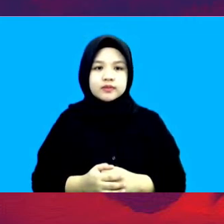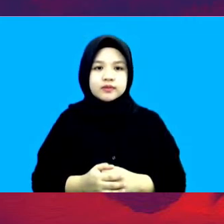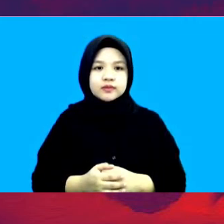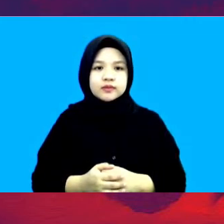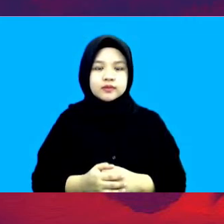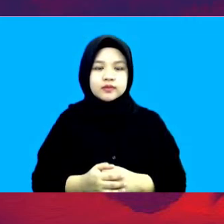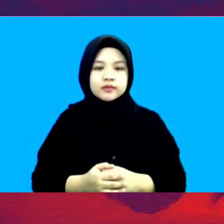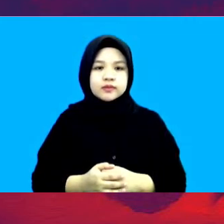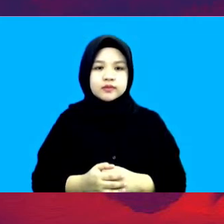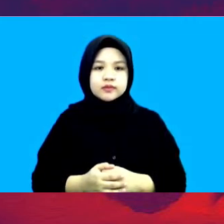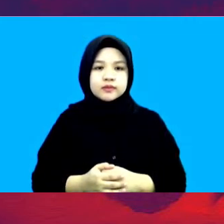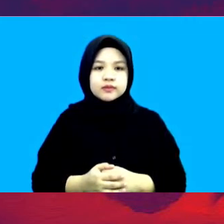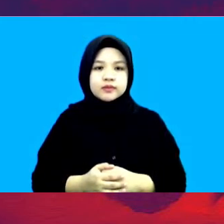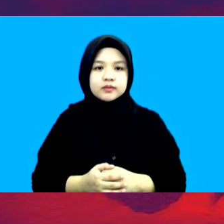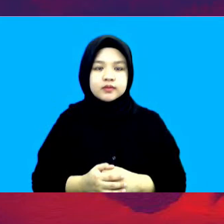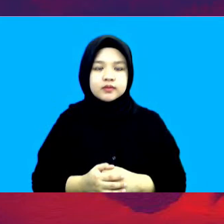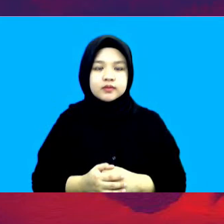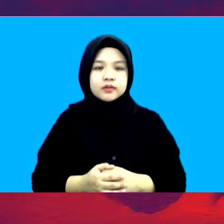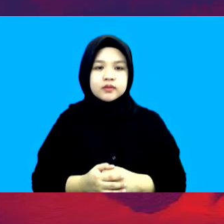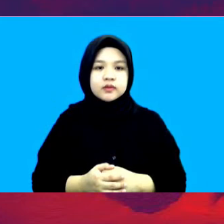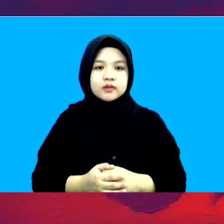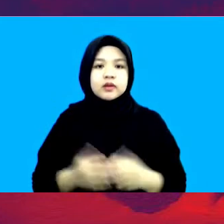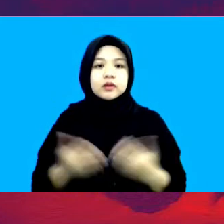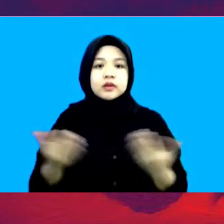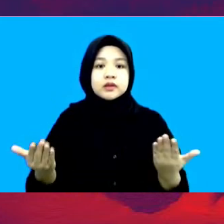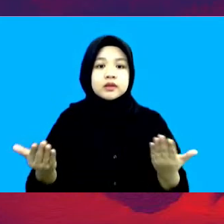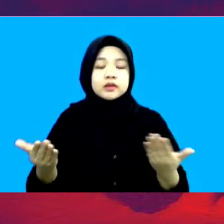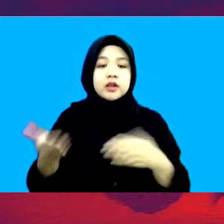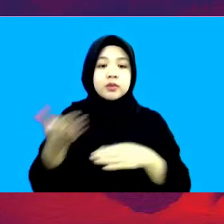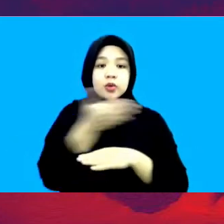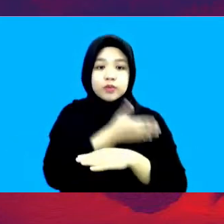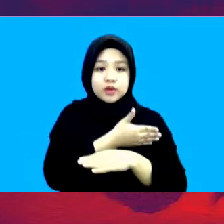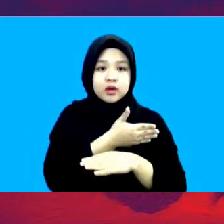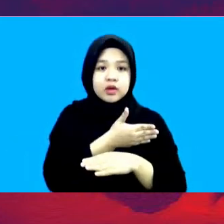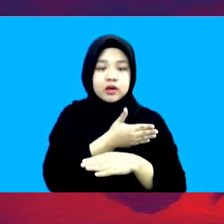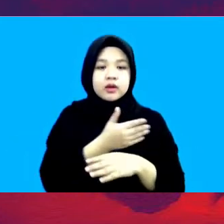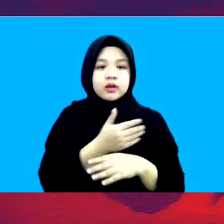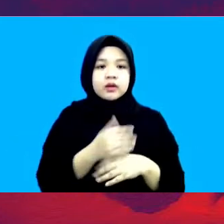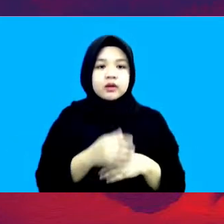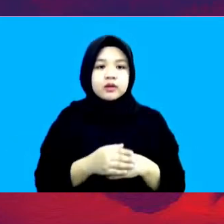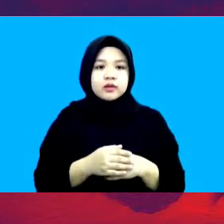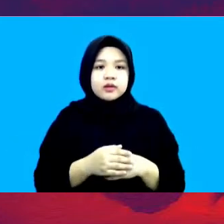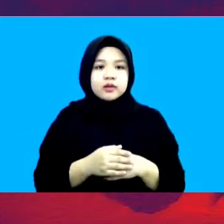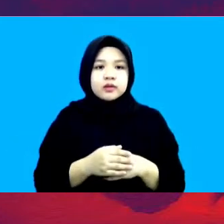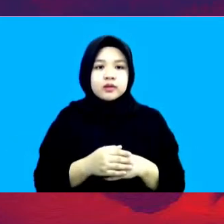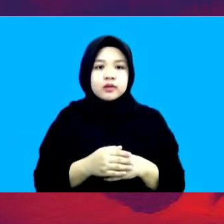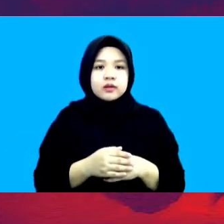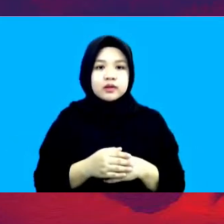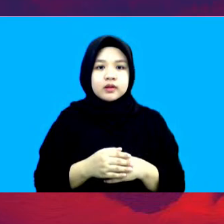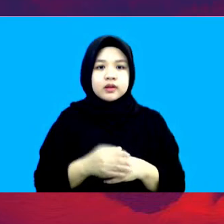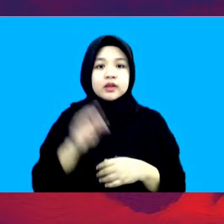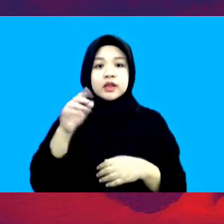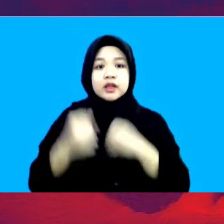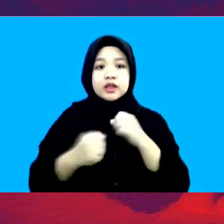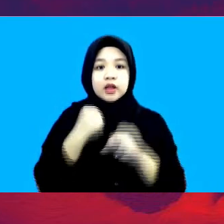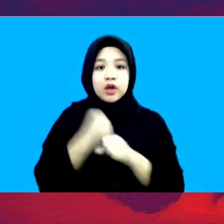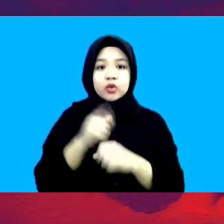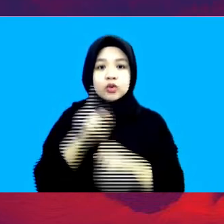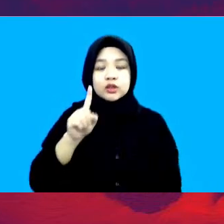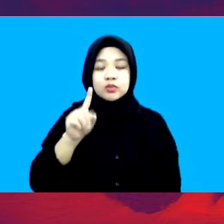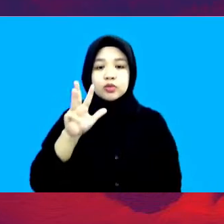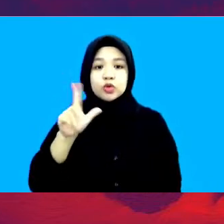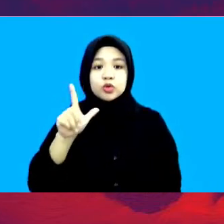new approach to looking at it. It was published in 2011. And this has kind of changed the way that